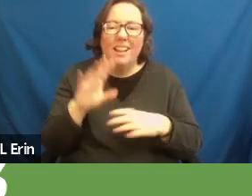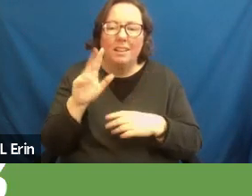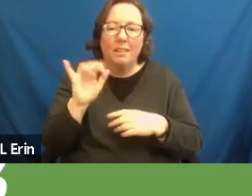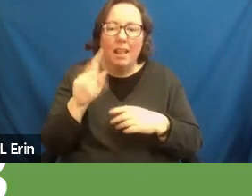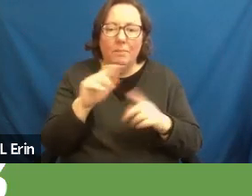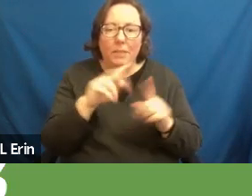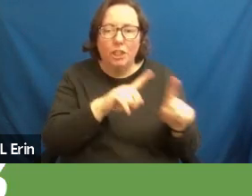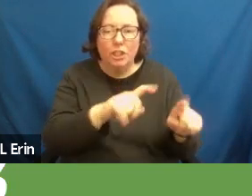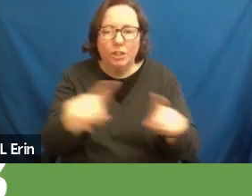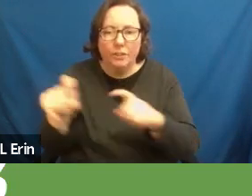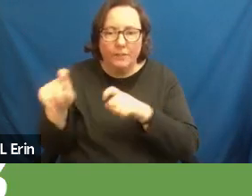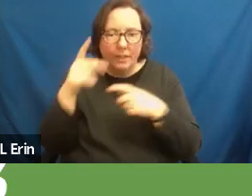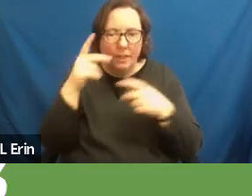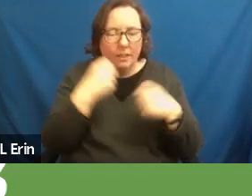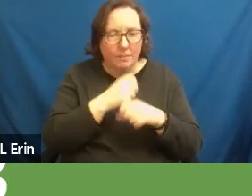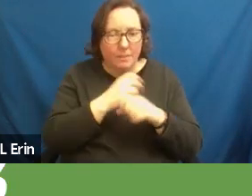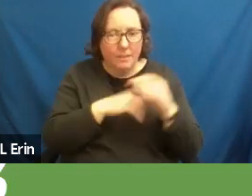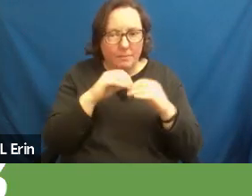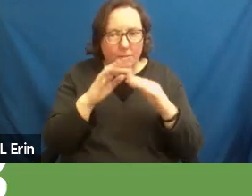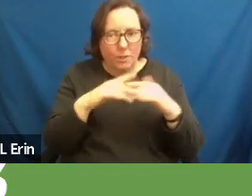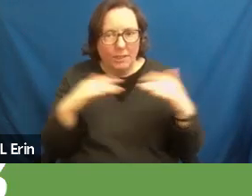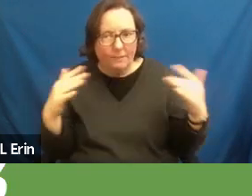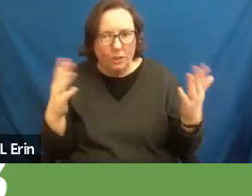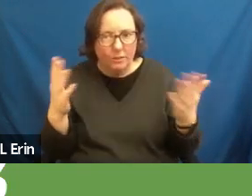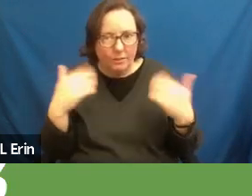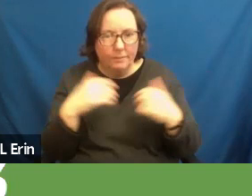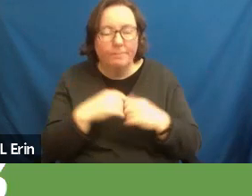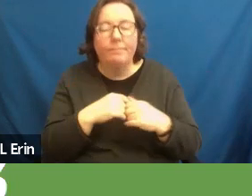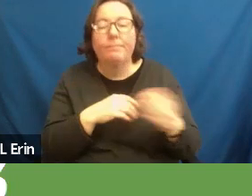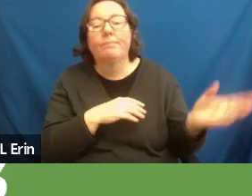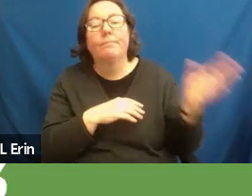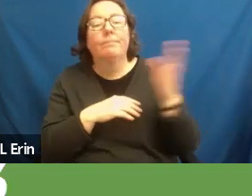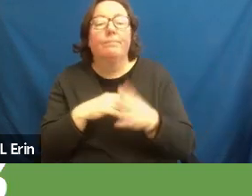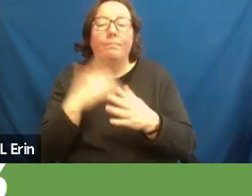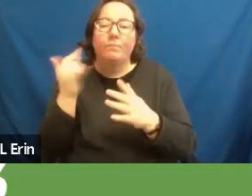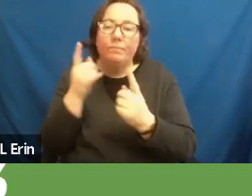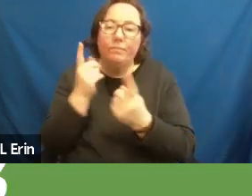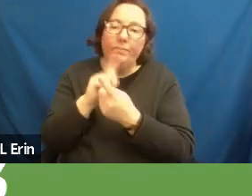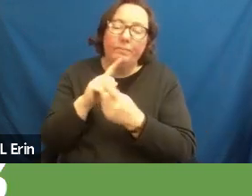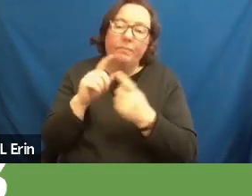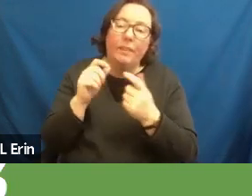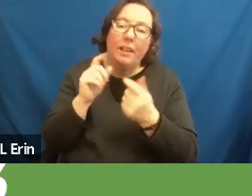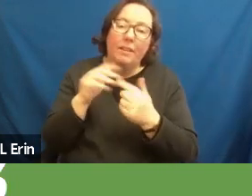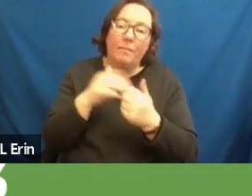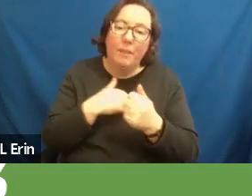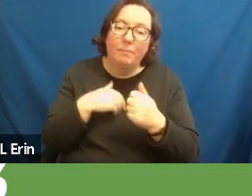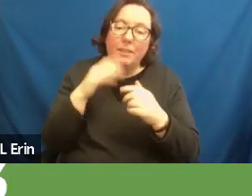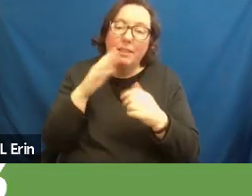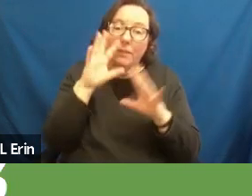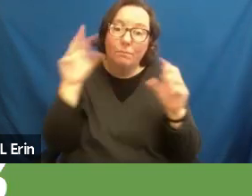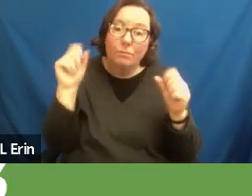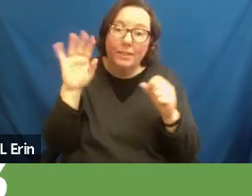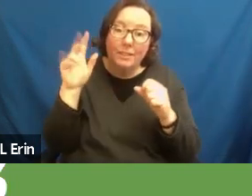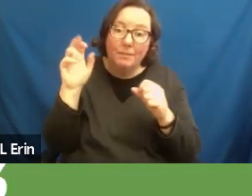diverse. We also met with members of the Biden administration and former members of the